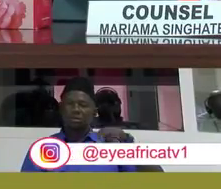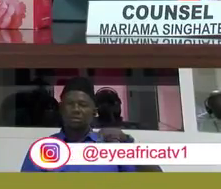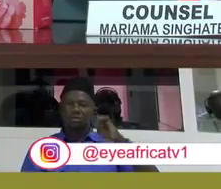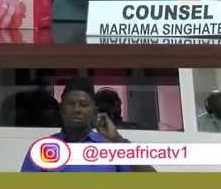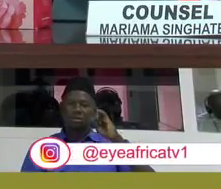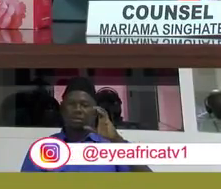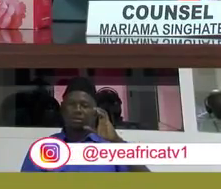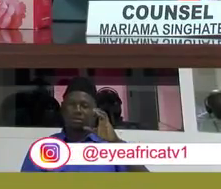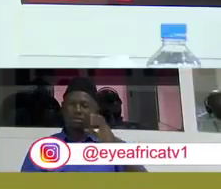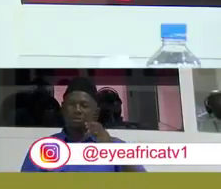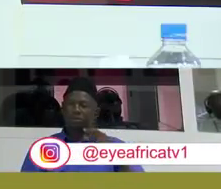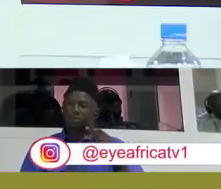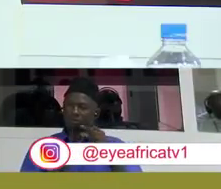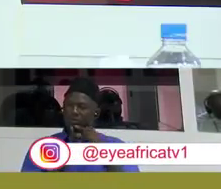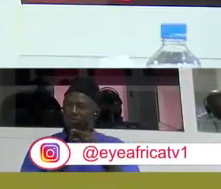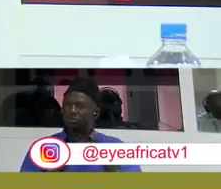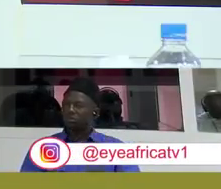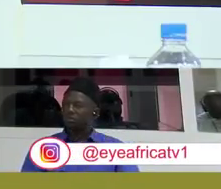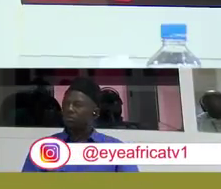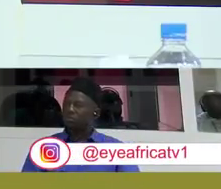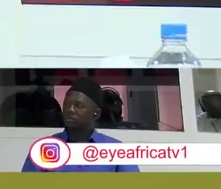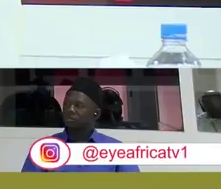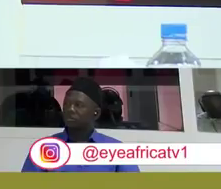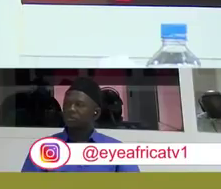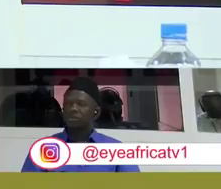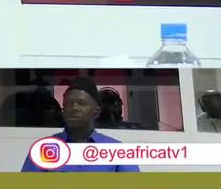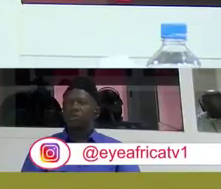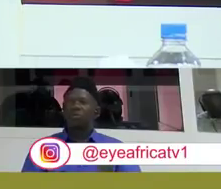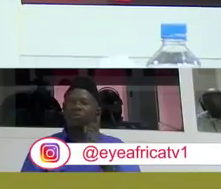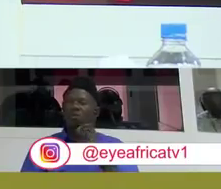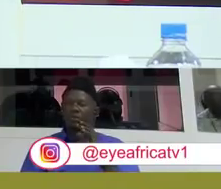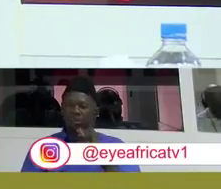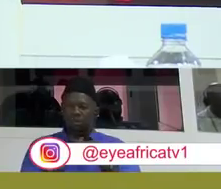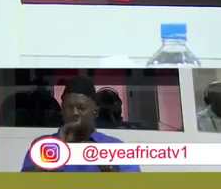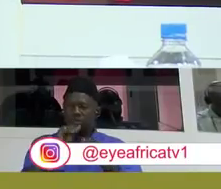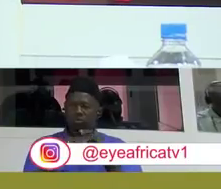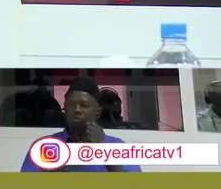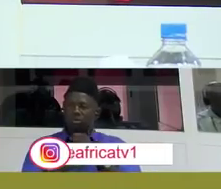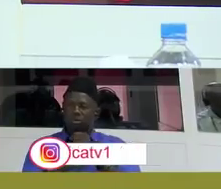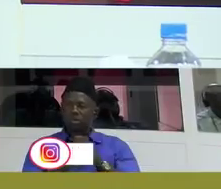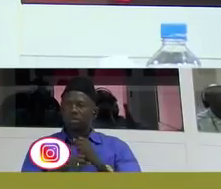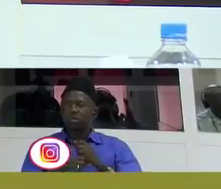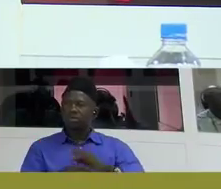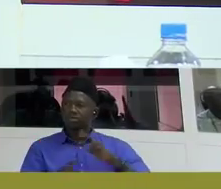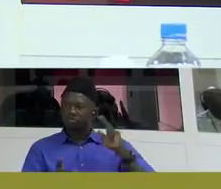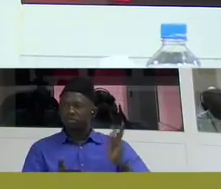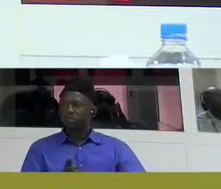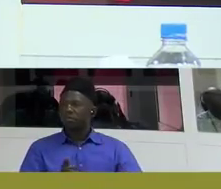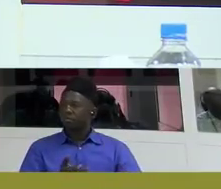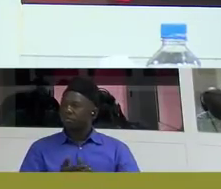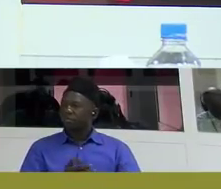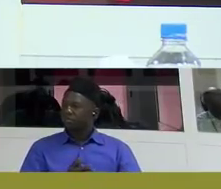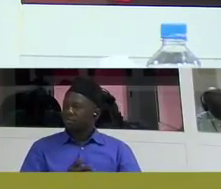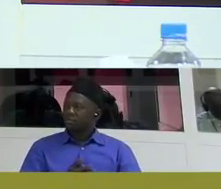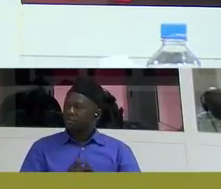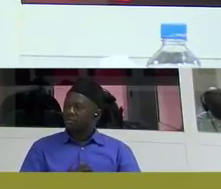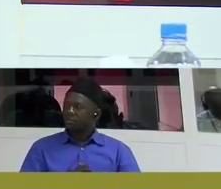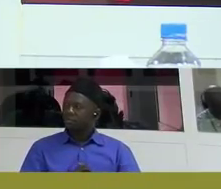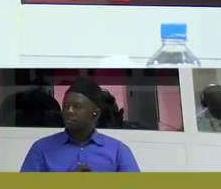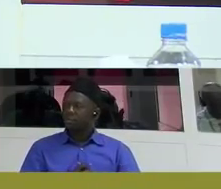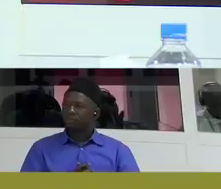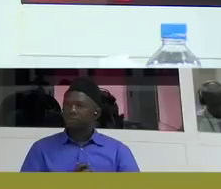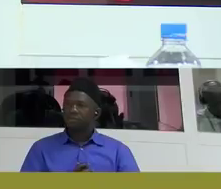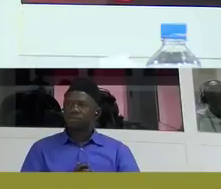What steps were taken to actually enforce its implementation? He called up